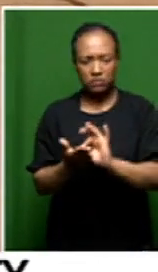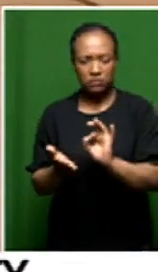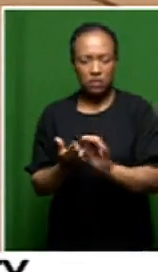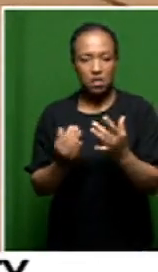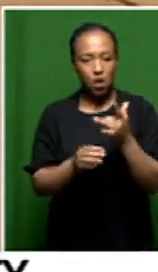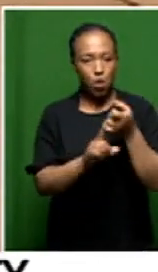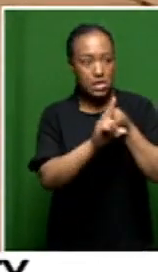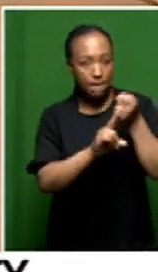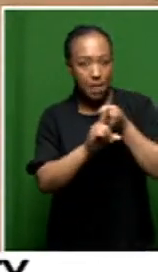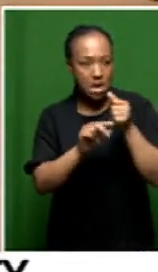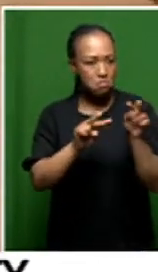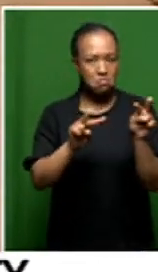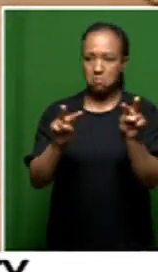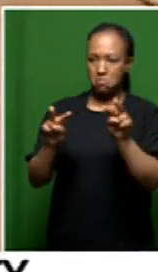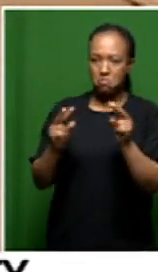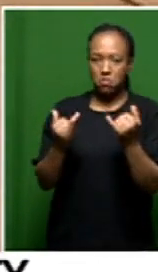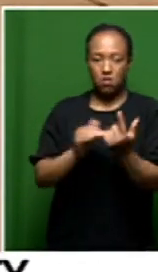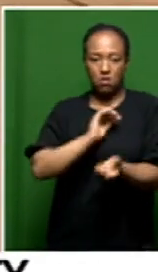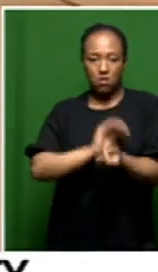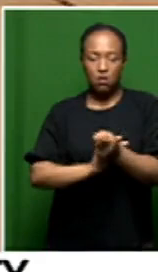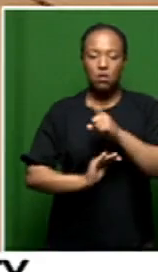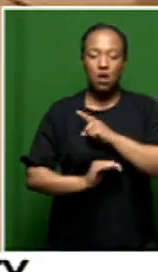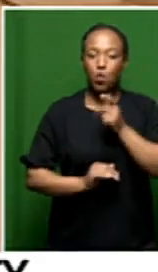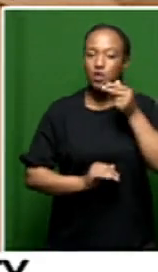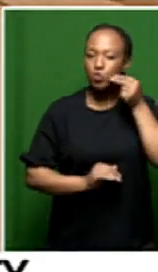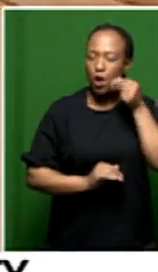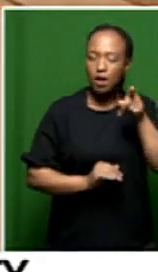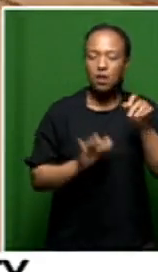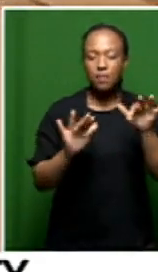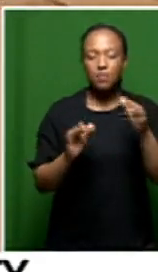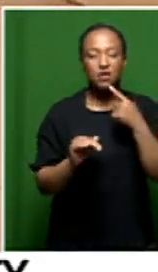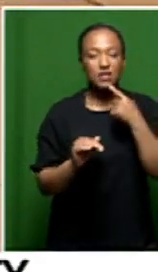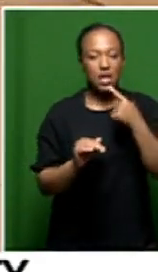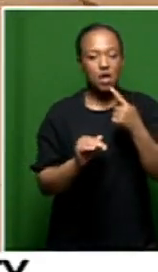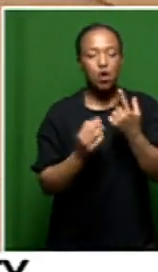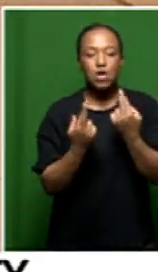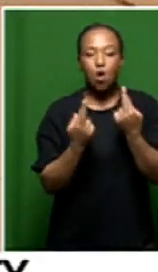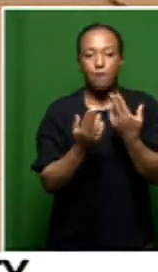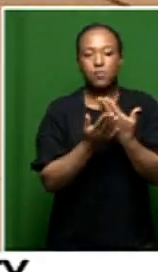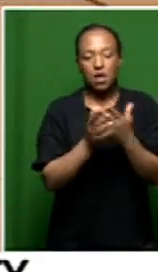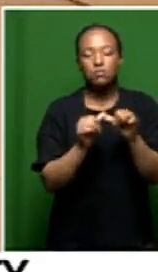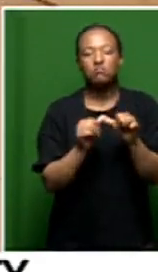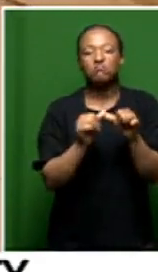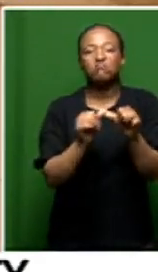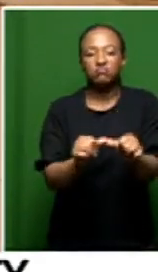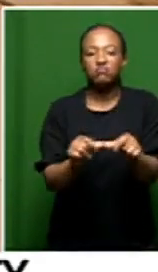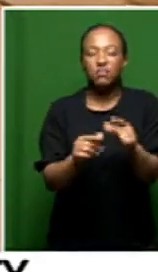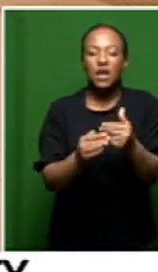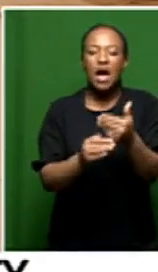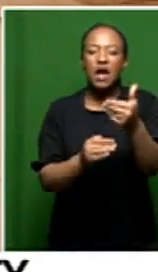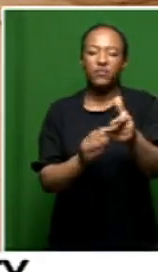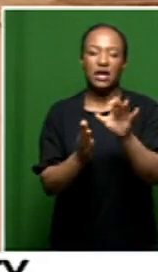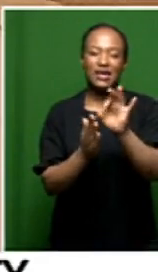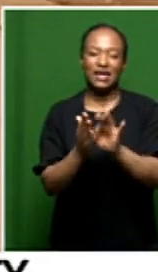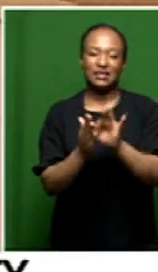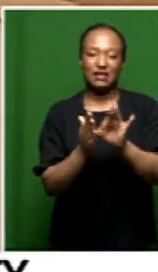are observed in their communities. And now people in Tshwane say that they hope this spirit can continue long beyond the